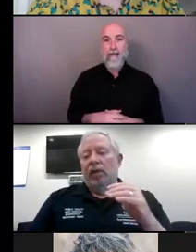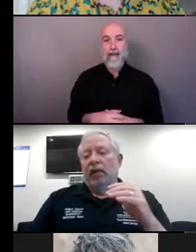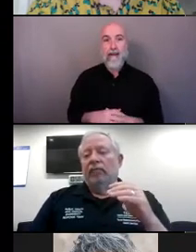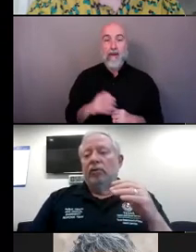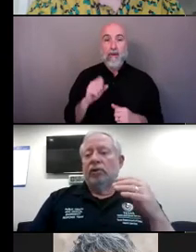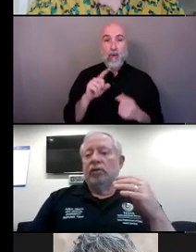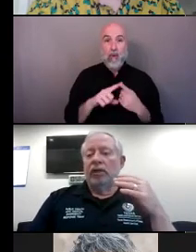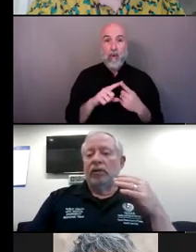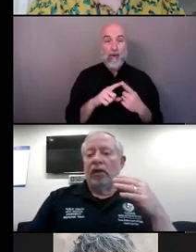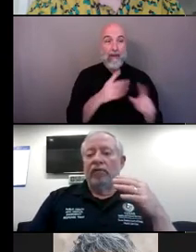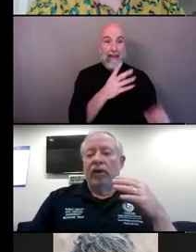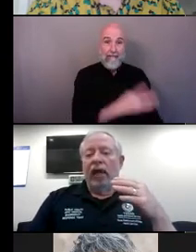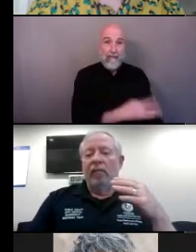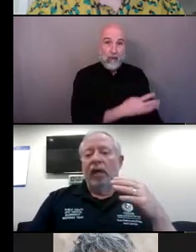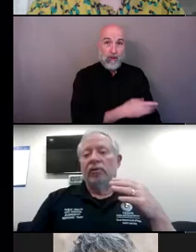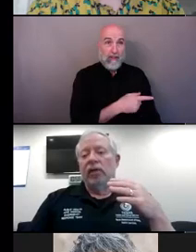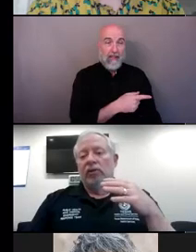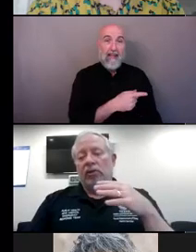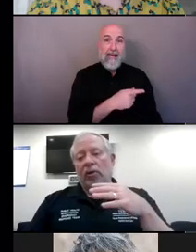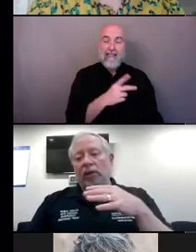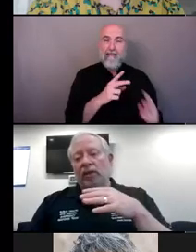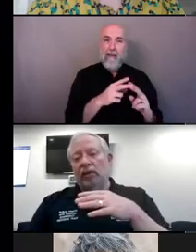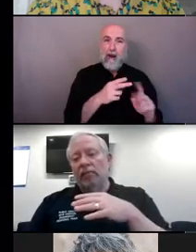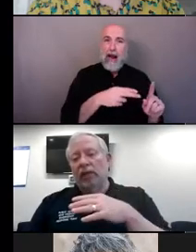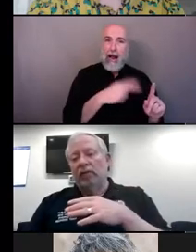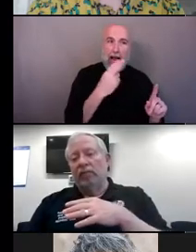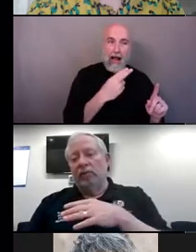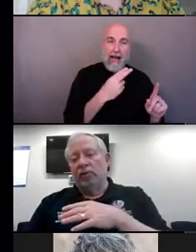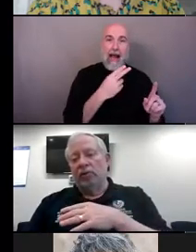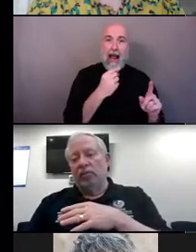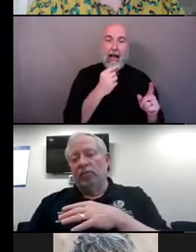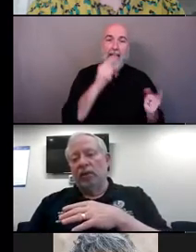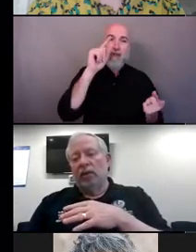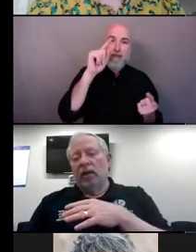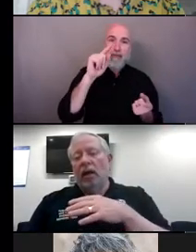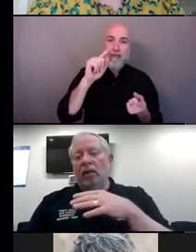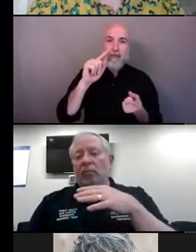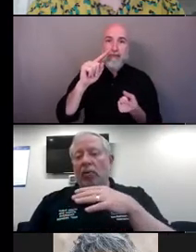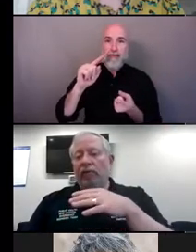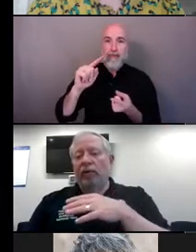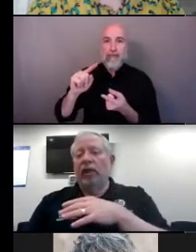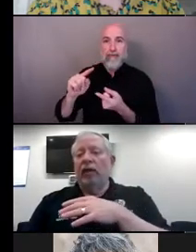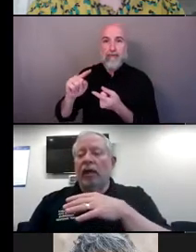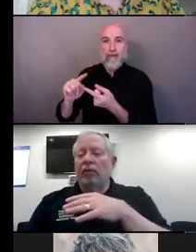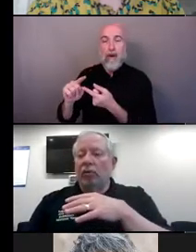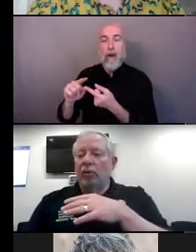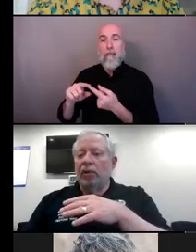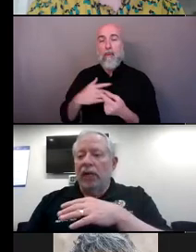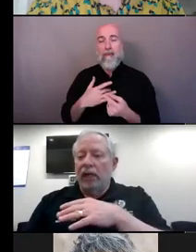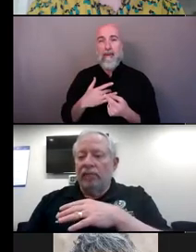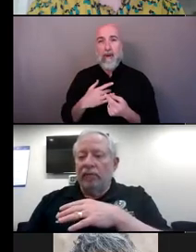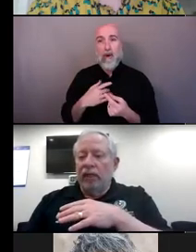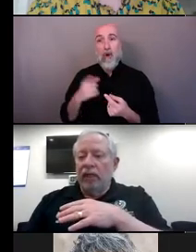the antibody infusions, it's there in very high amounts. It slowly is eliminated from your system. But we feel that you'll